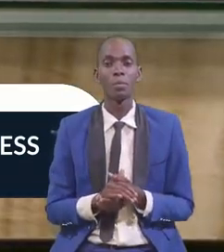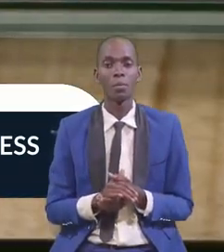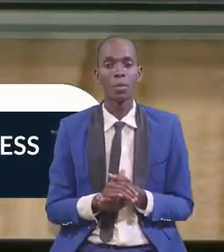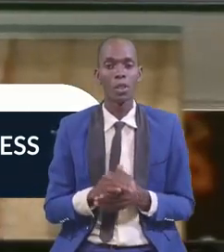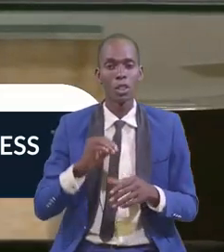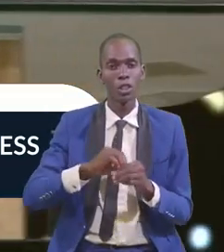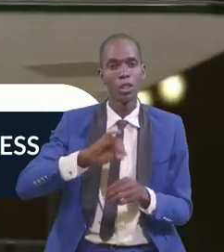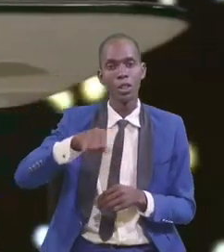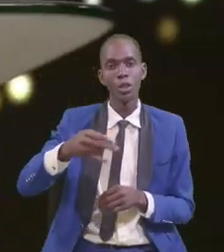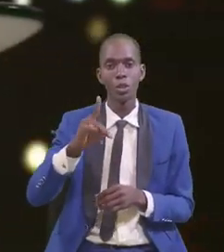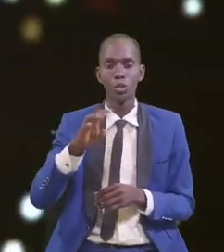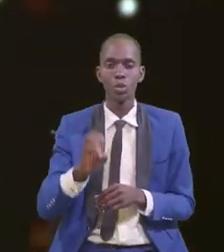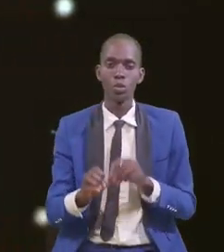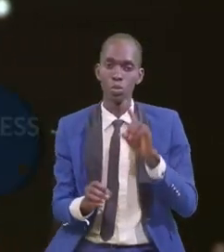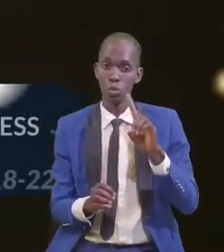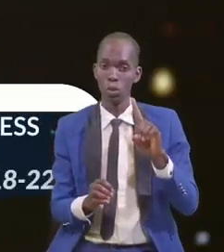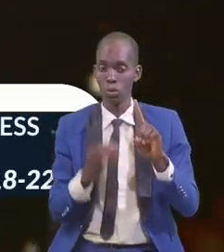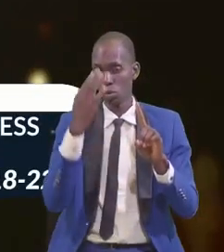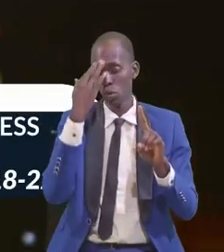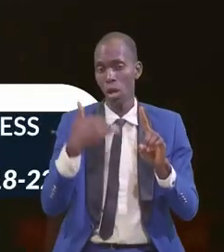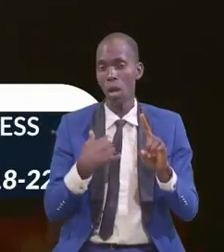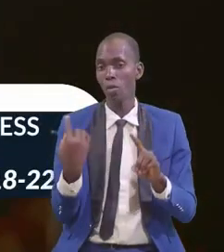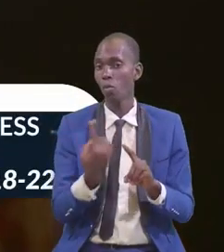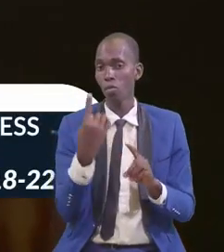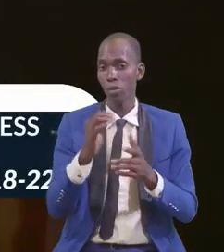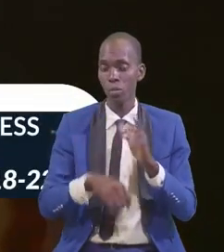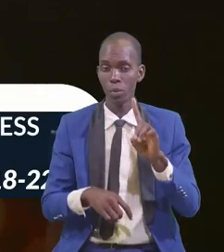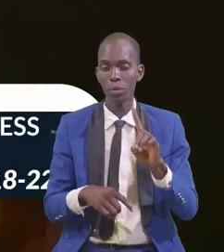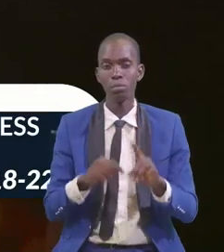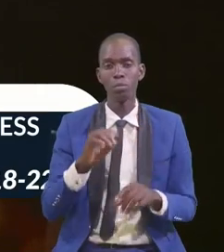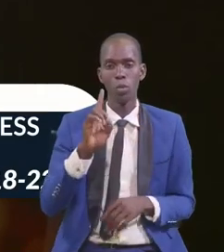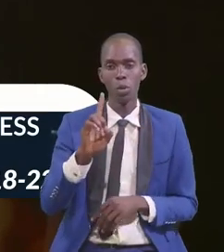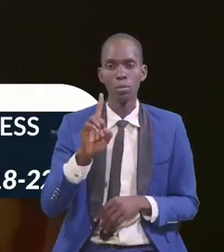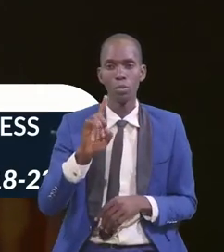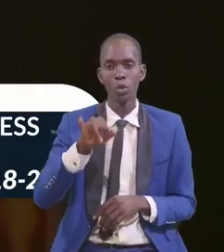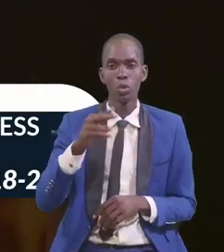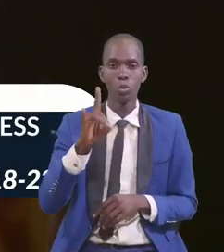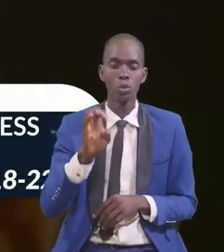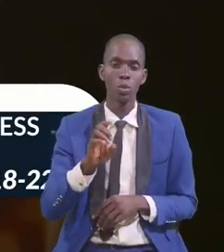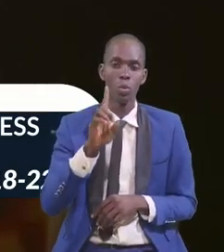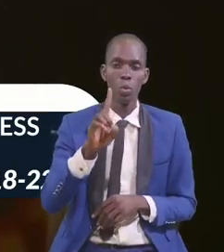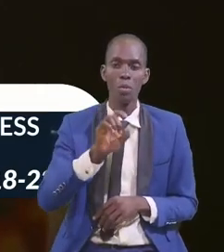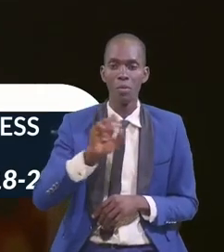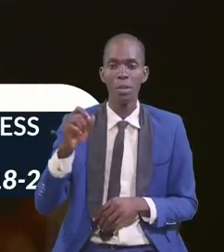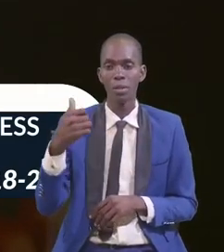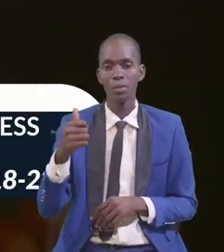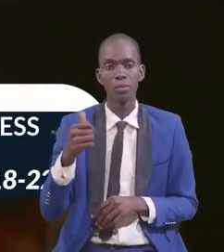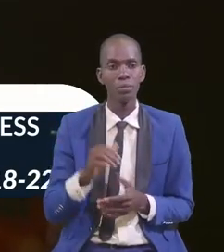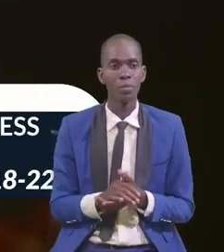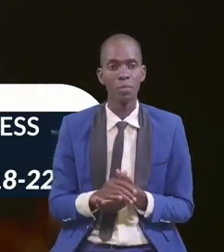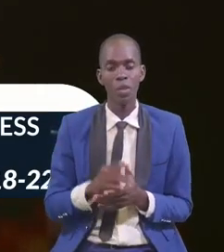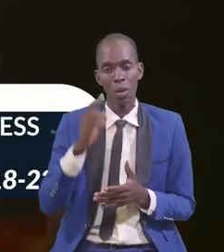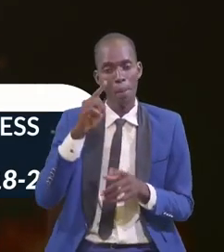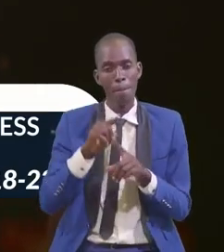Jude chapter 1, only one chapter there, Jude 1, verse 10. But